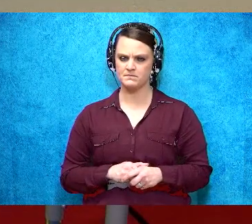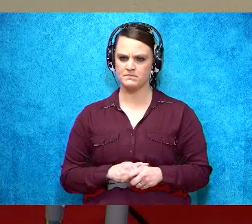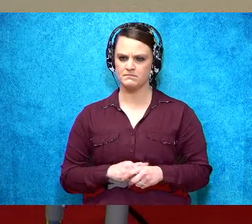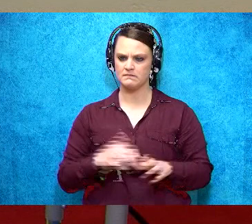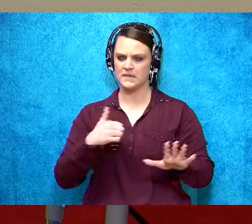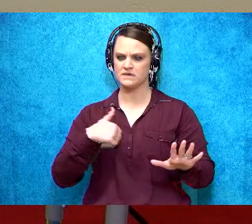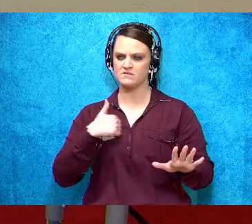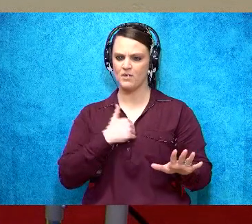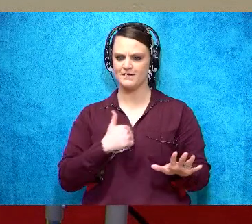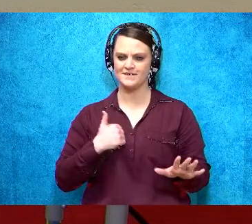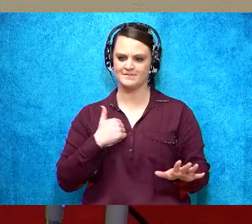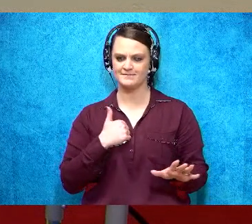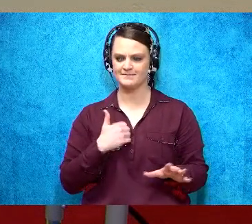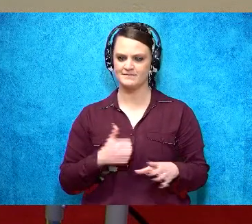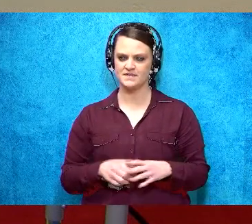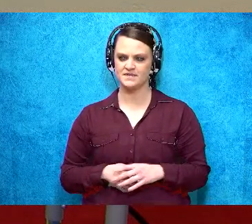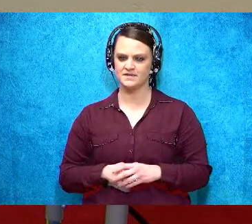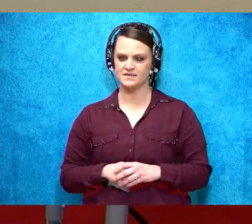Sorry.